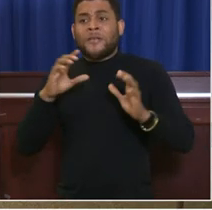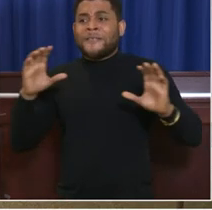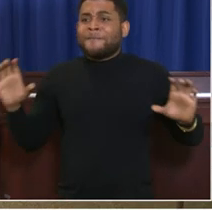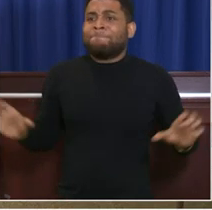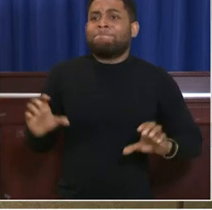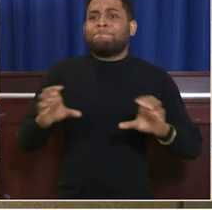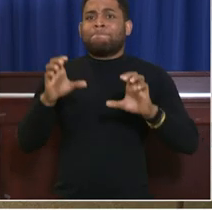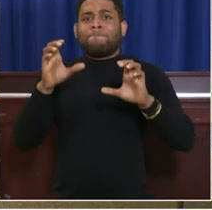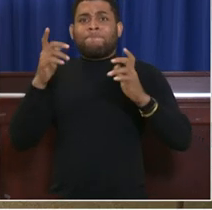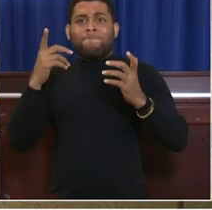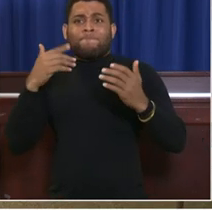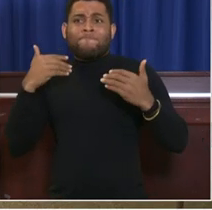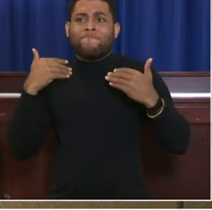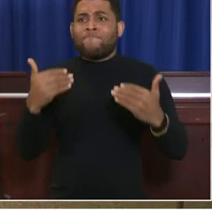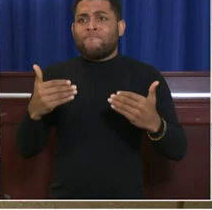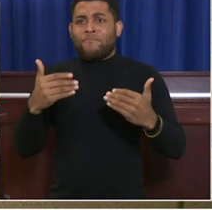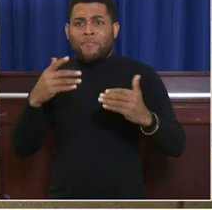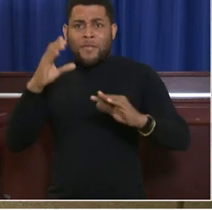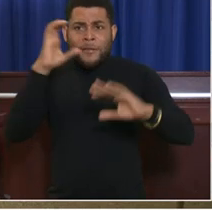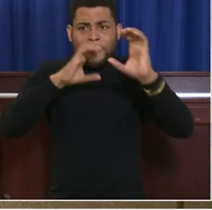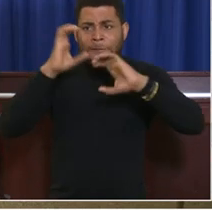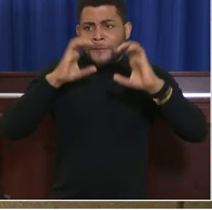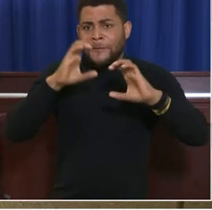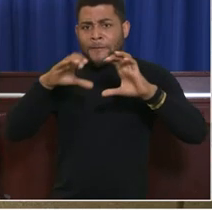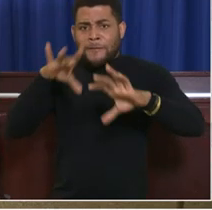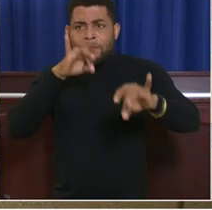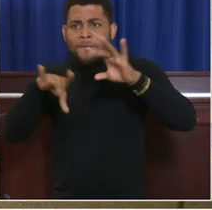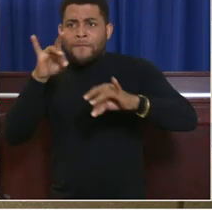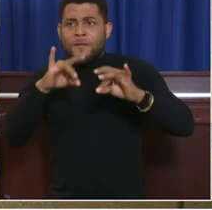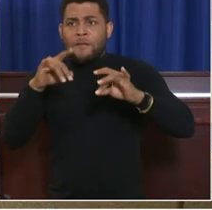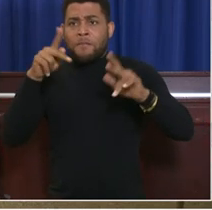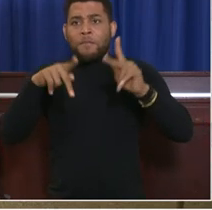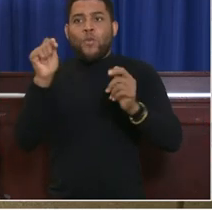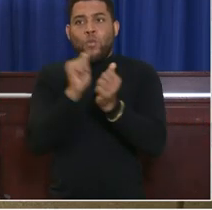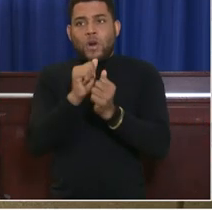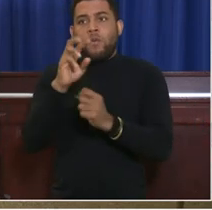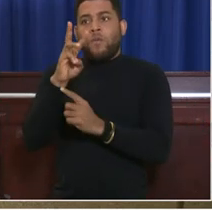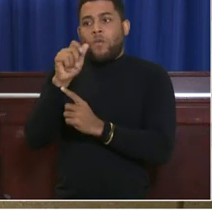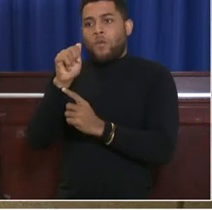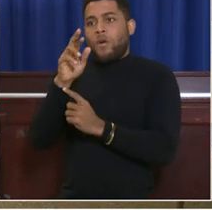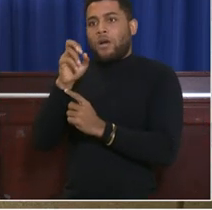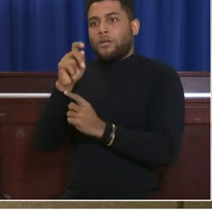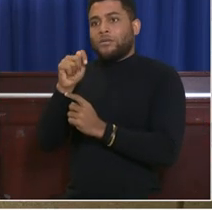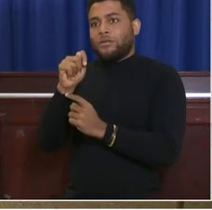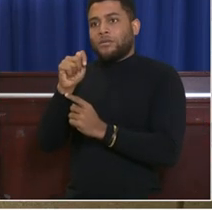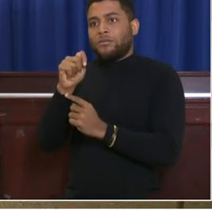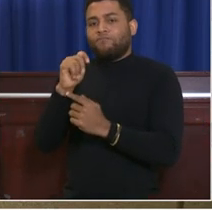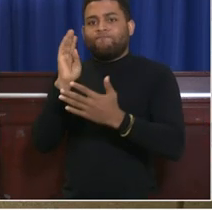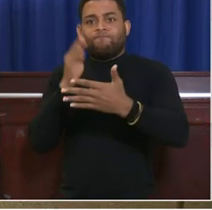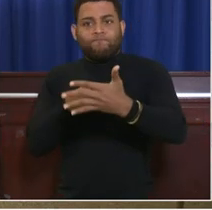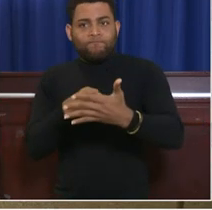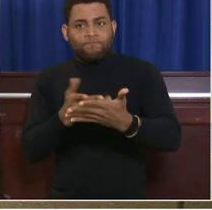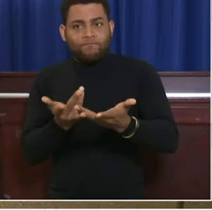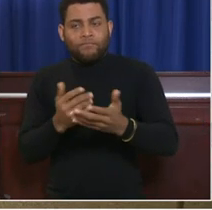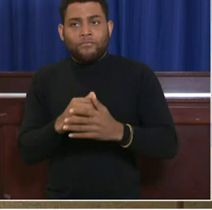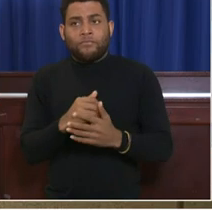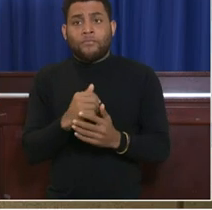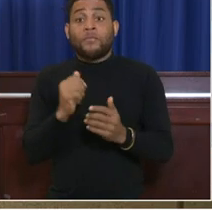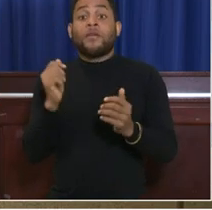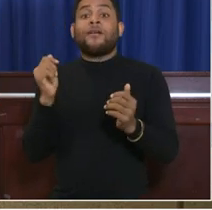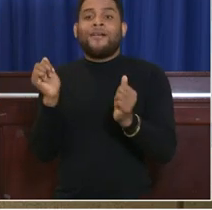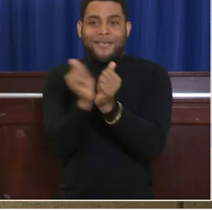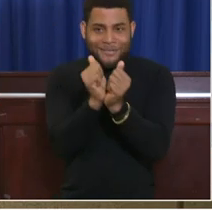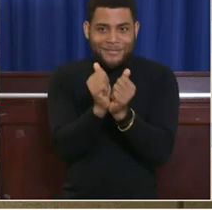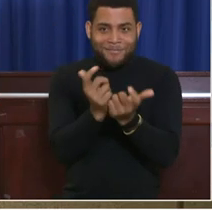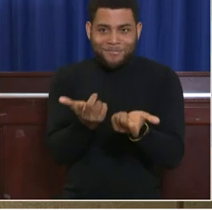out and arrested individuals that had warrants, many of them. Not all of them. Some on the list that we have did not have